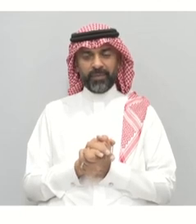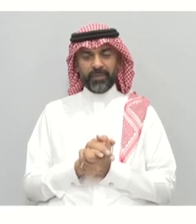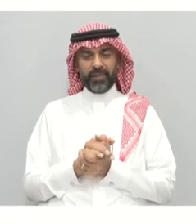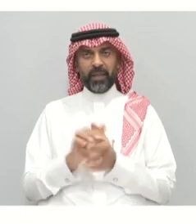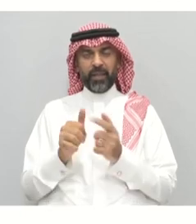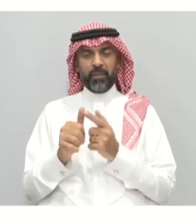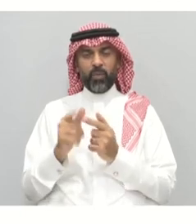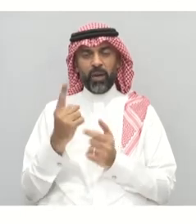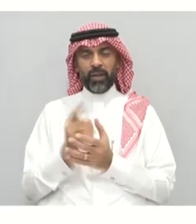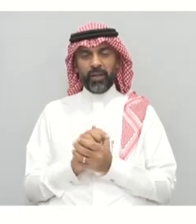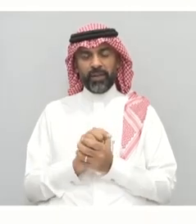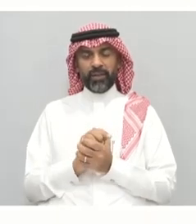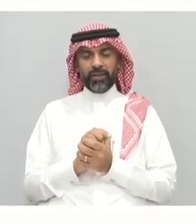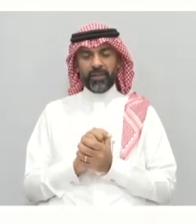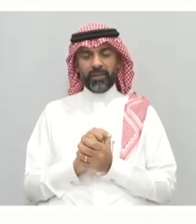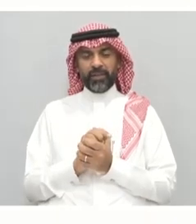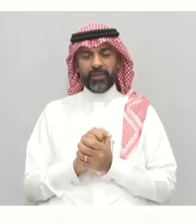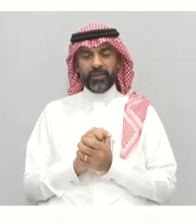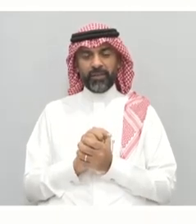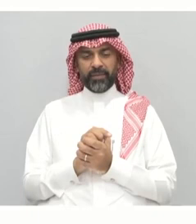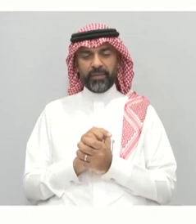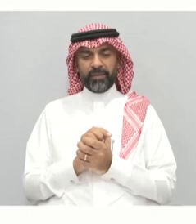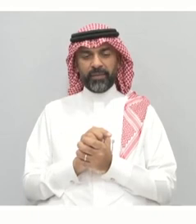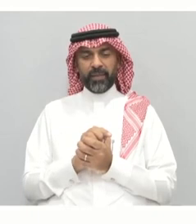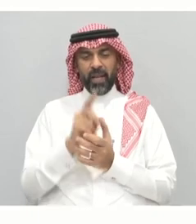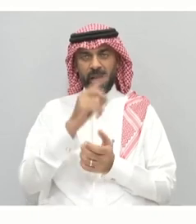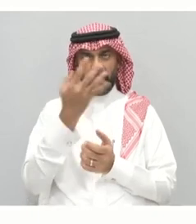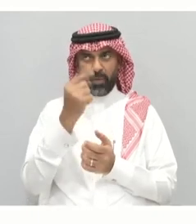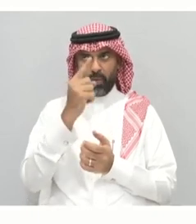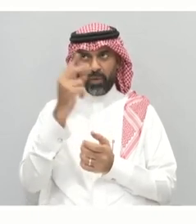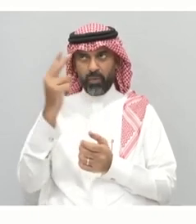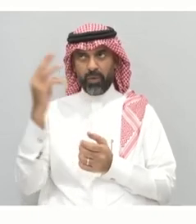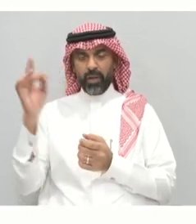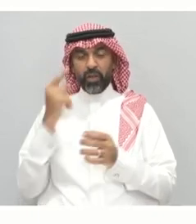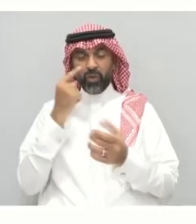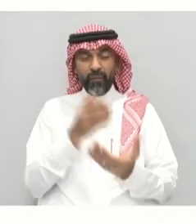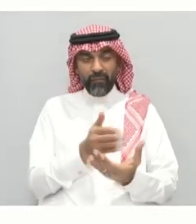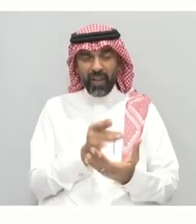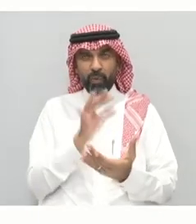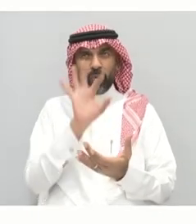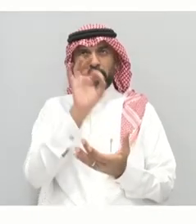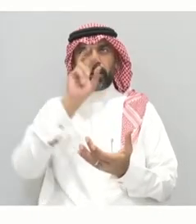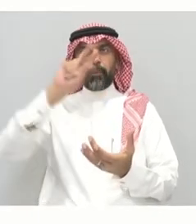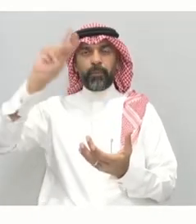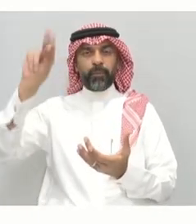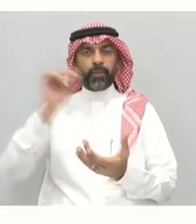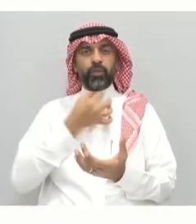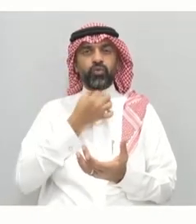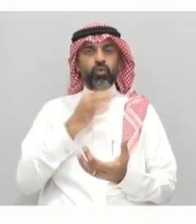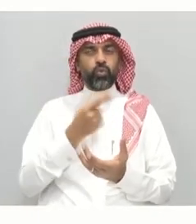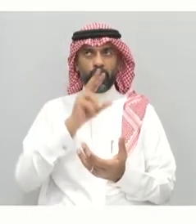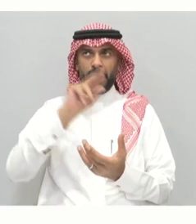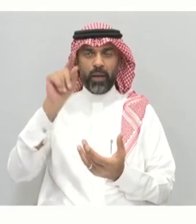for example. Okay, this is number one for sh sound. Number